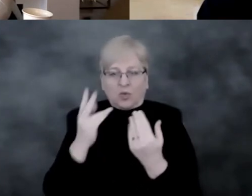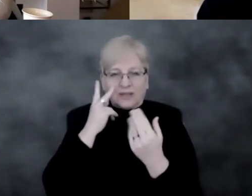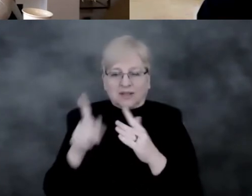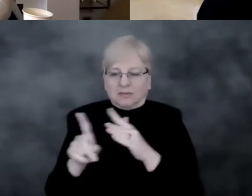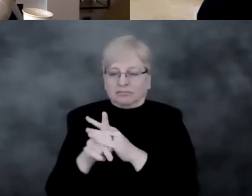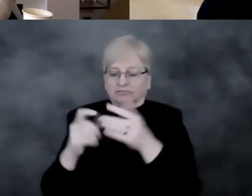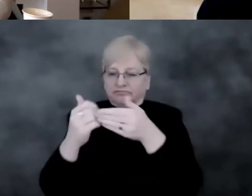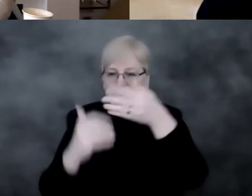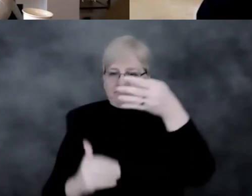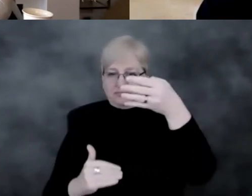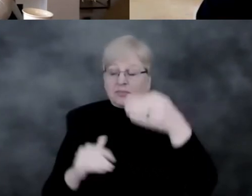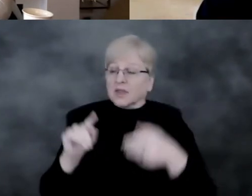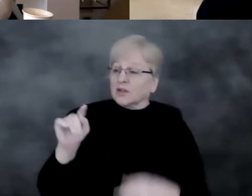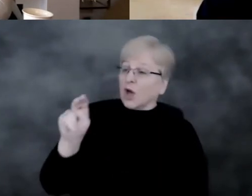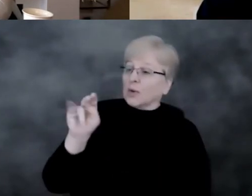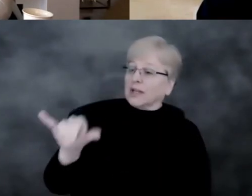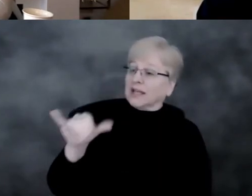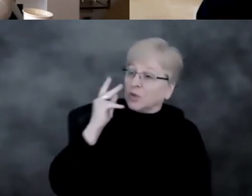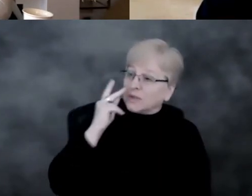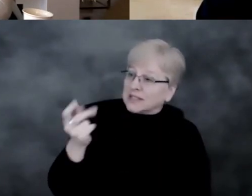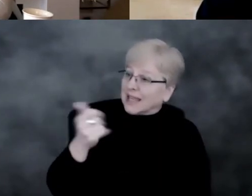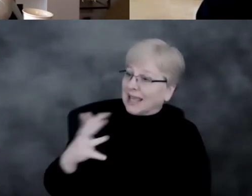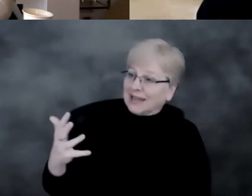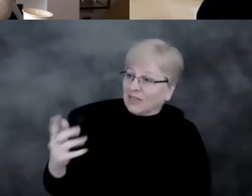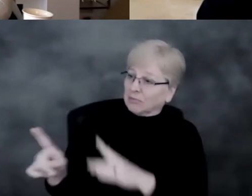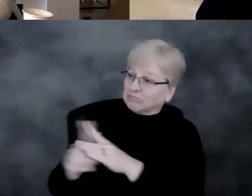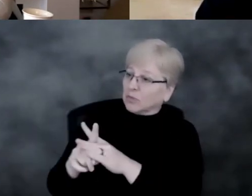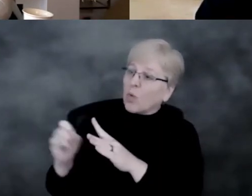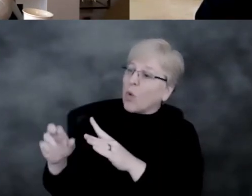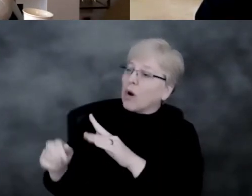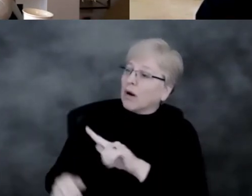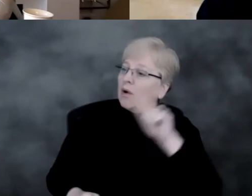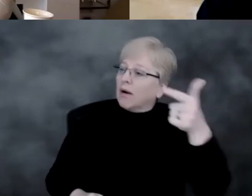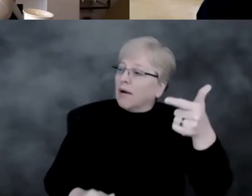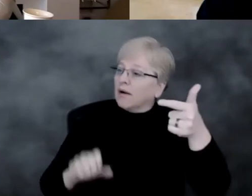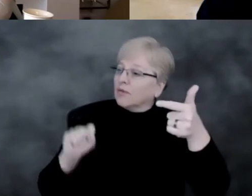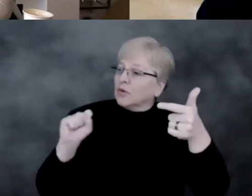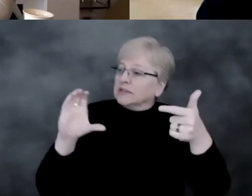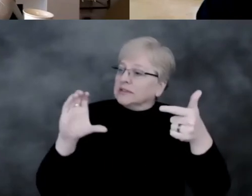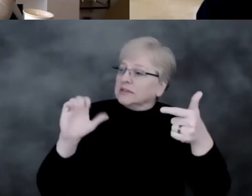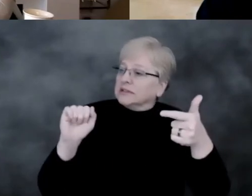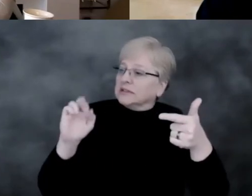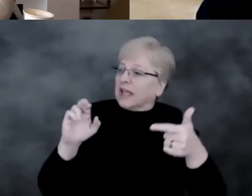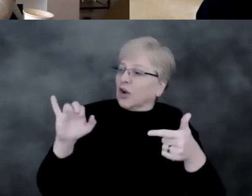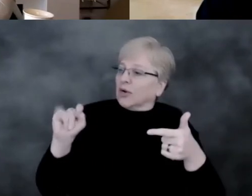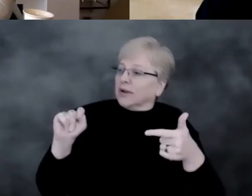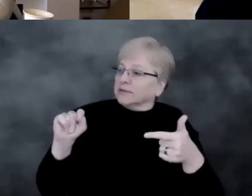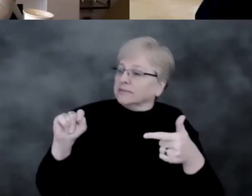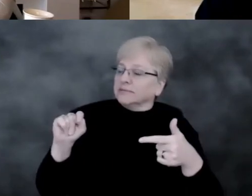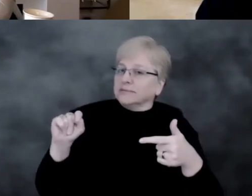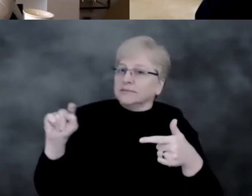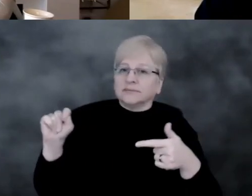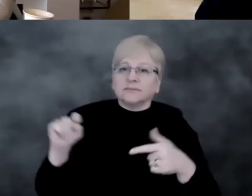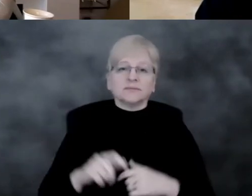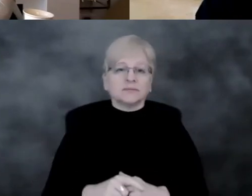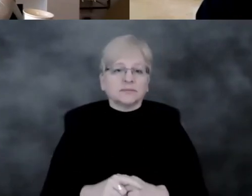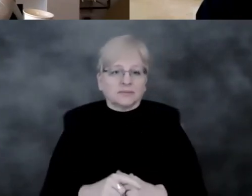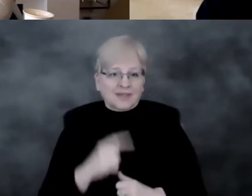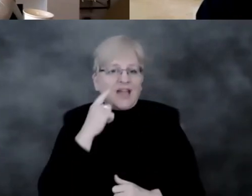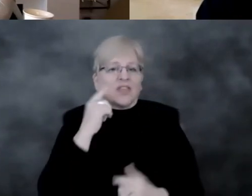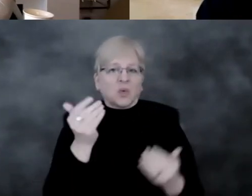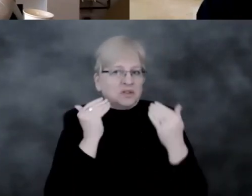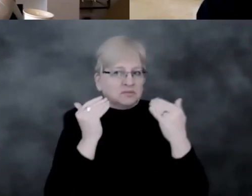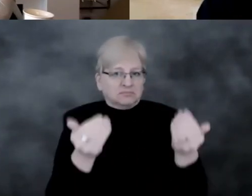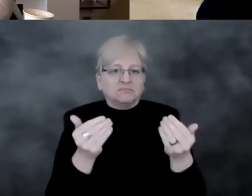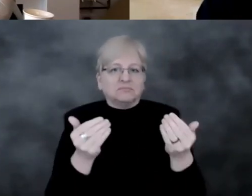is there any burning issue or can I turn it over to our colleagues in this Garrett group? I think we should move into the